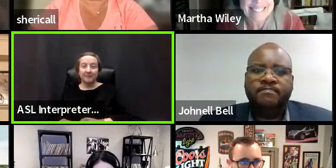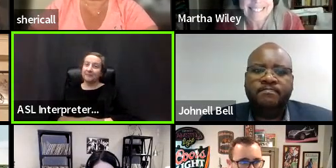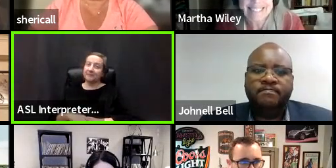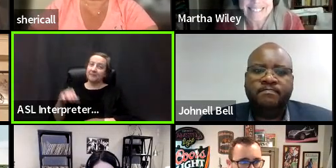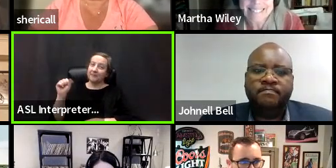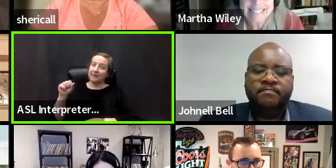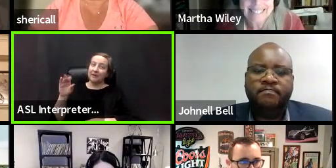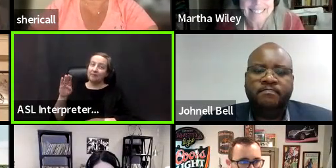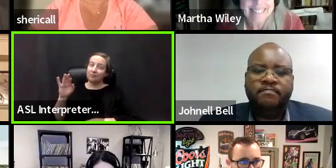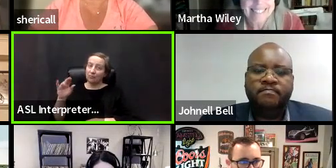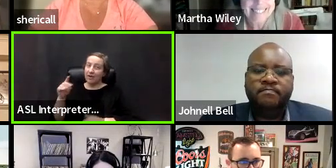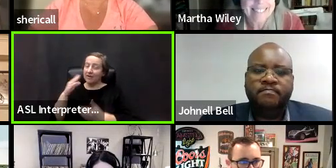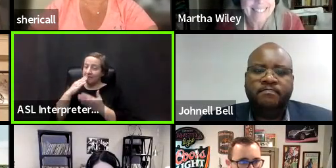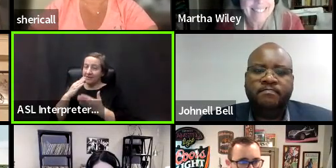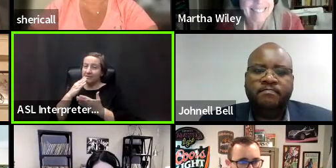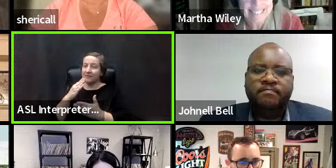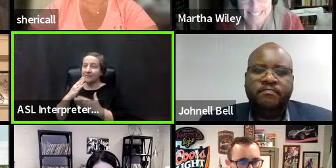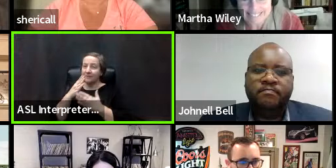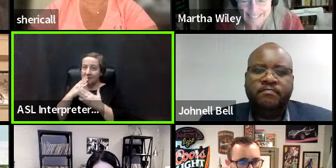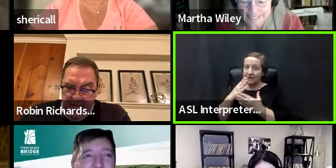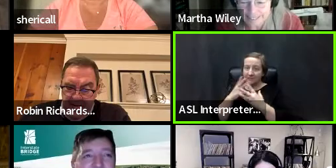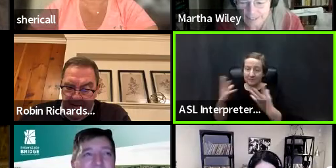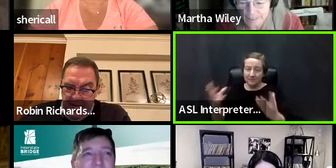Absolutely, Brad. Thank you. Thank you very much.